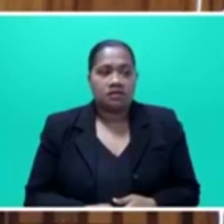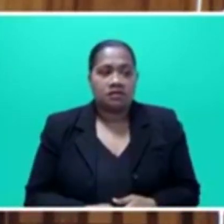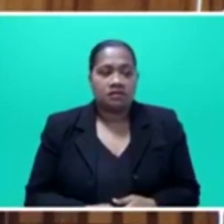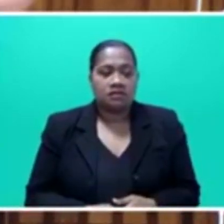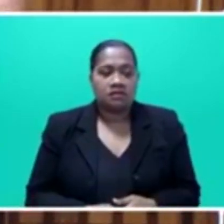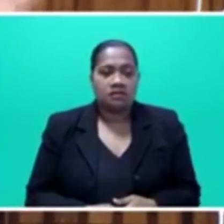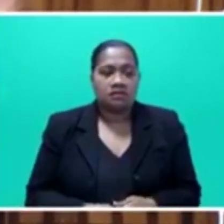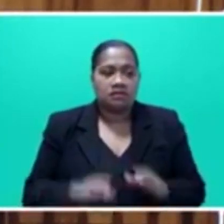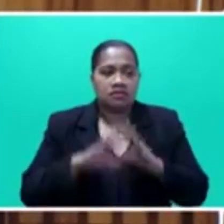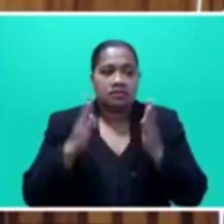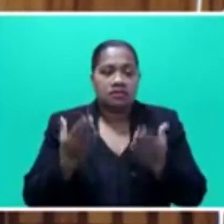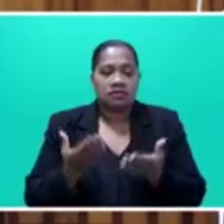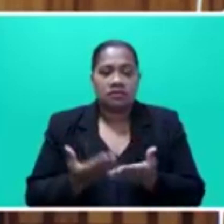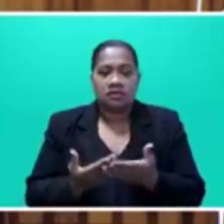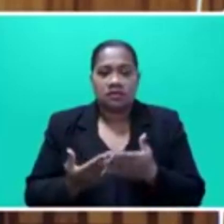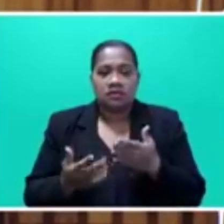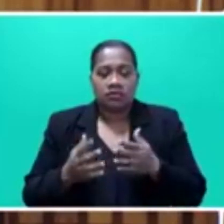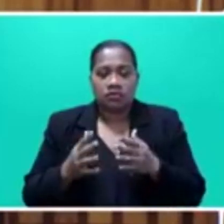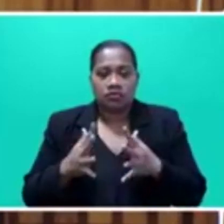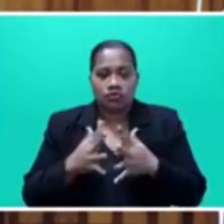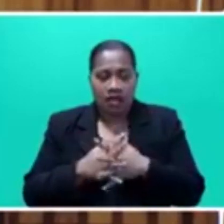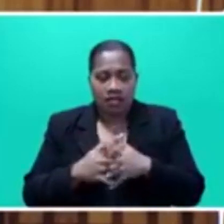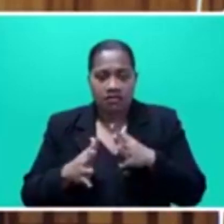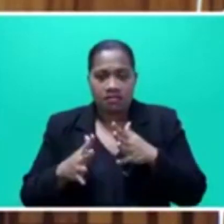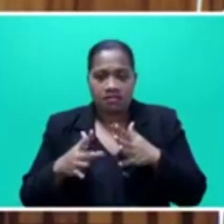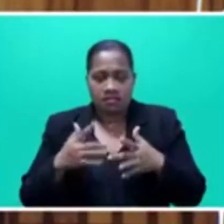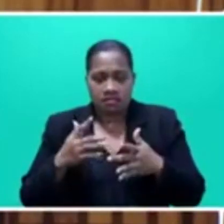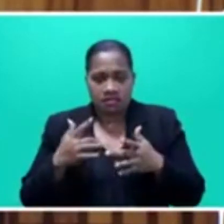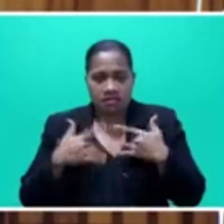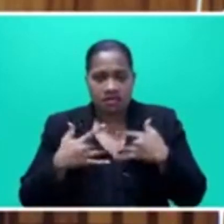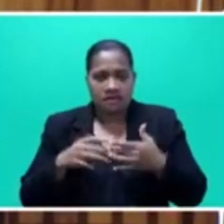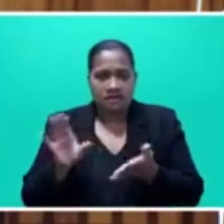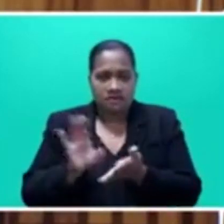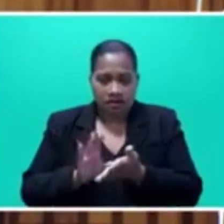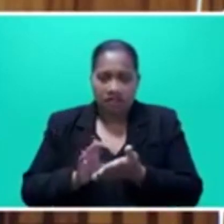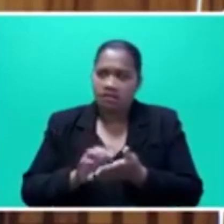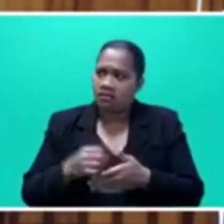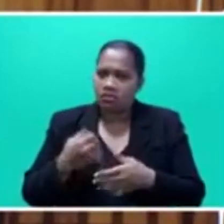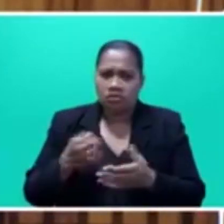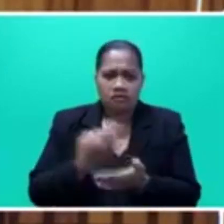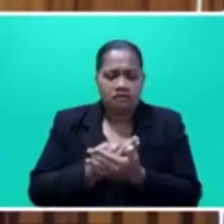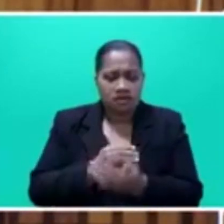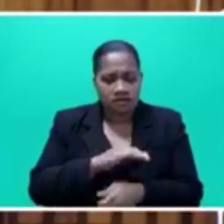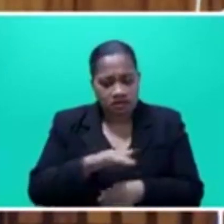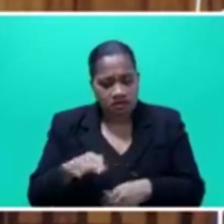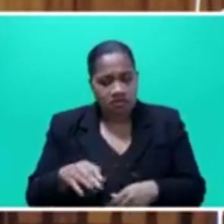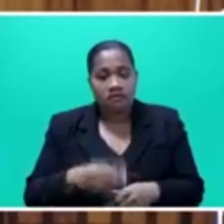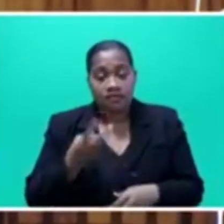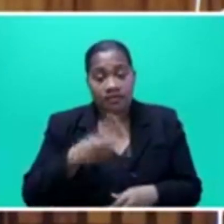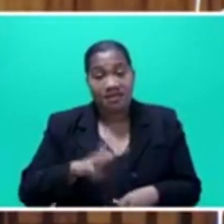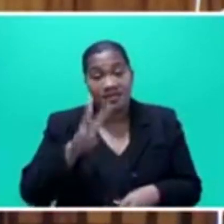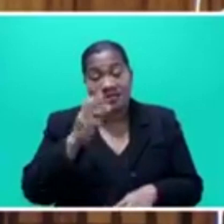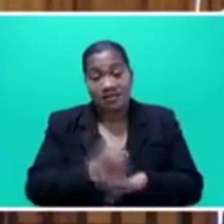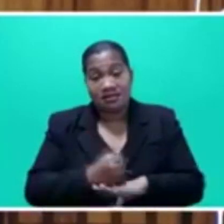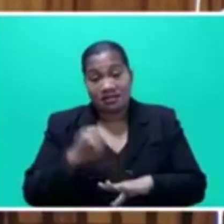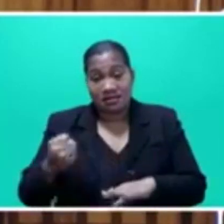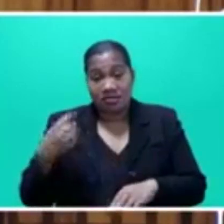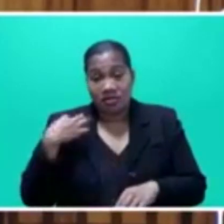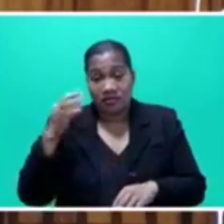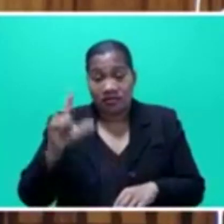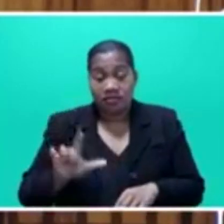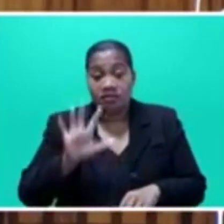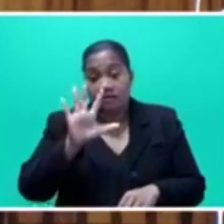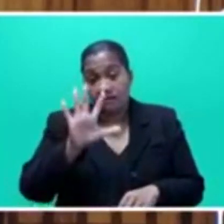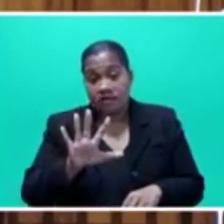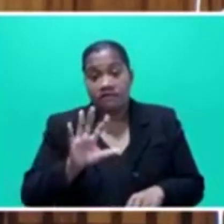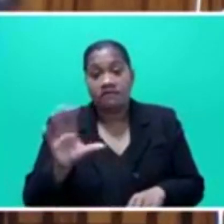Fund. 7 of them from there. No funding for them, but they got accreditation. Of the 33 government officials, Mr. Speaker, sir, 5